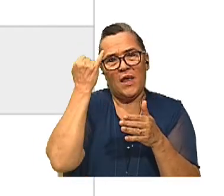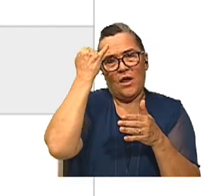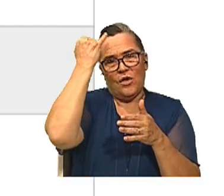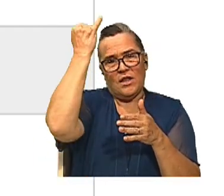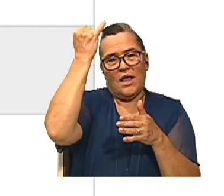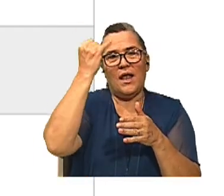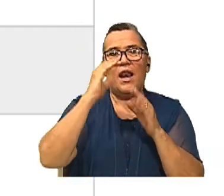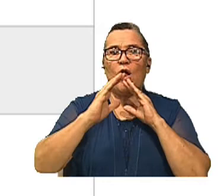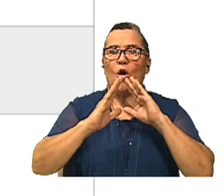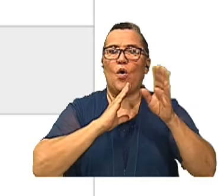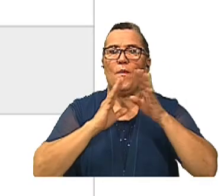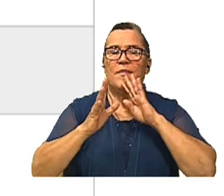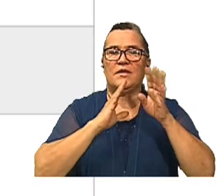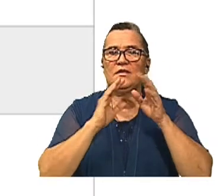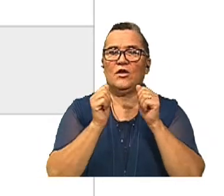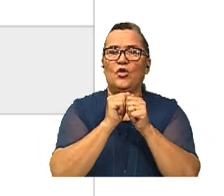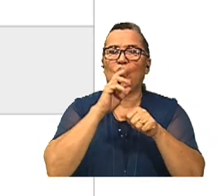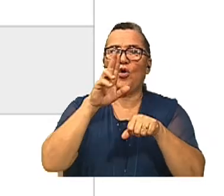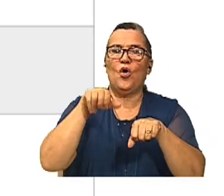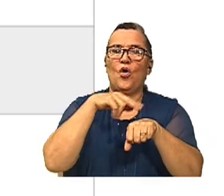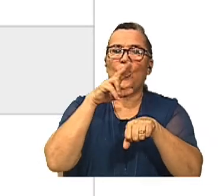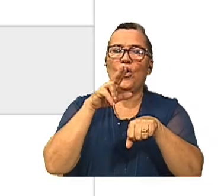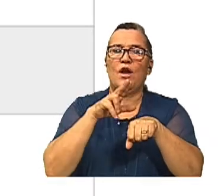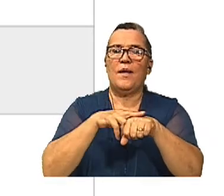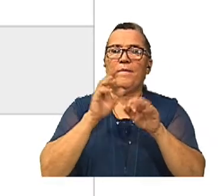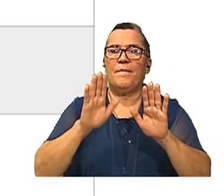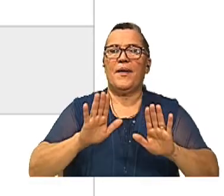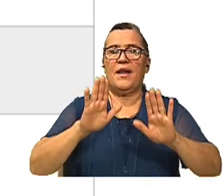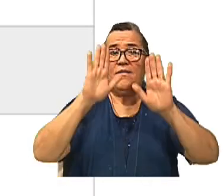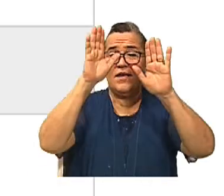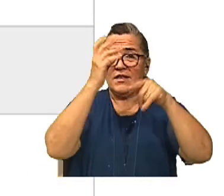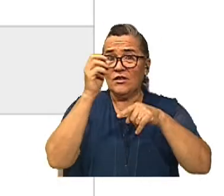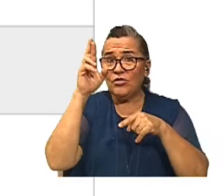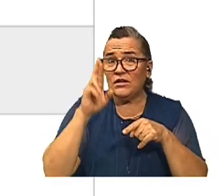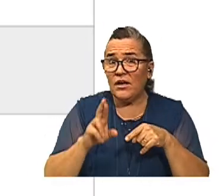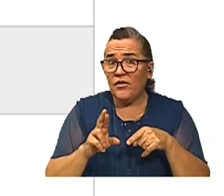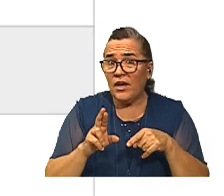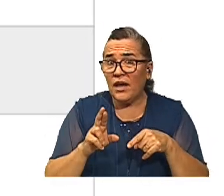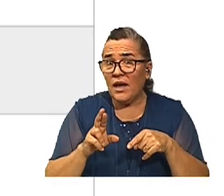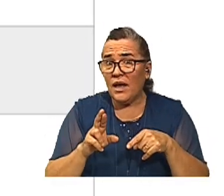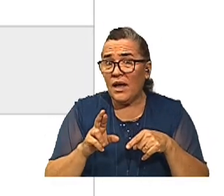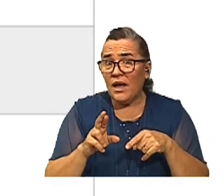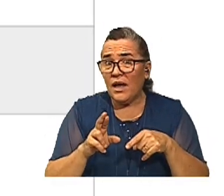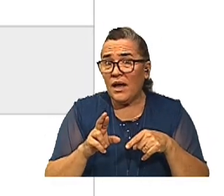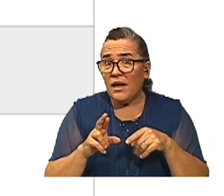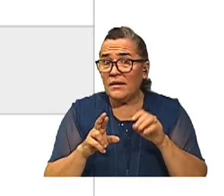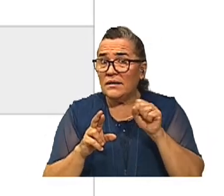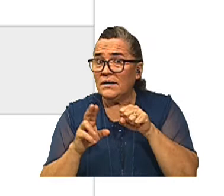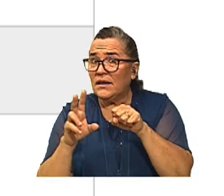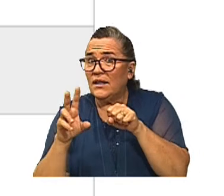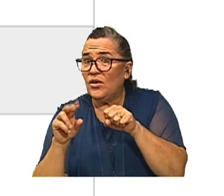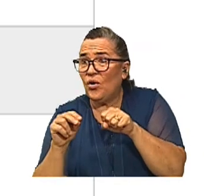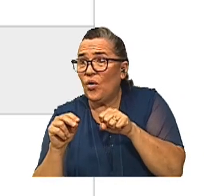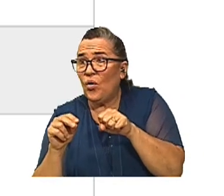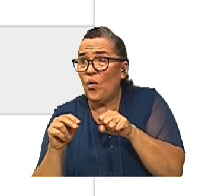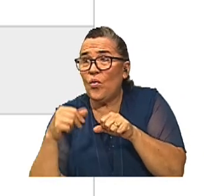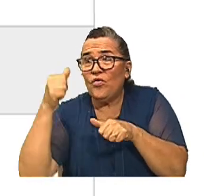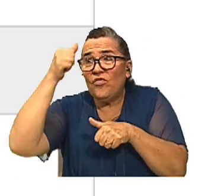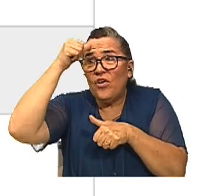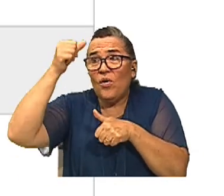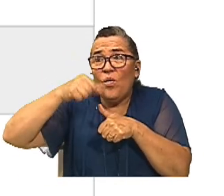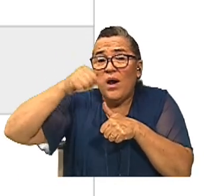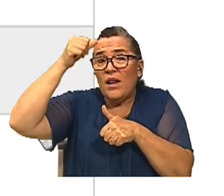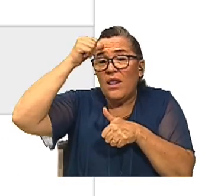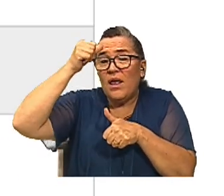conversation about natural marble in Costa Rica. Okay, guys, so do you remember the